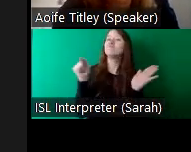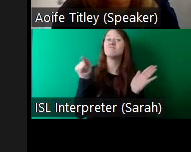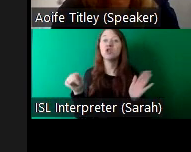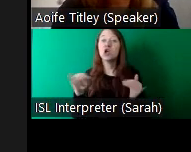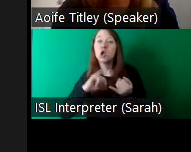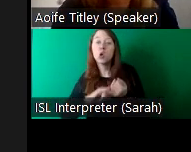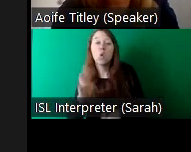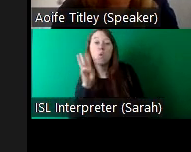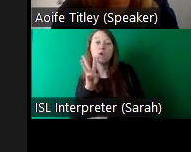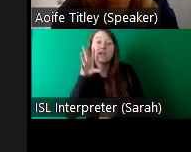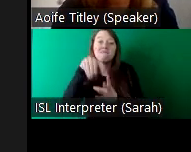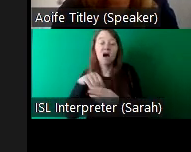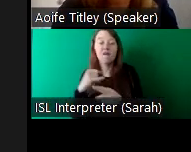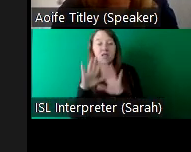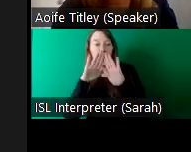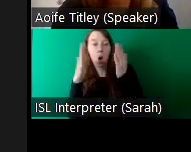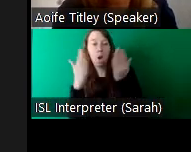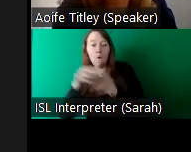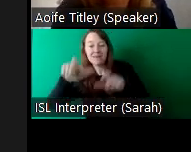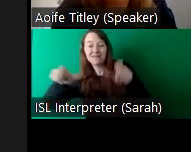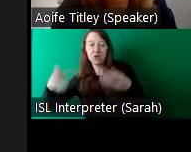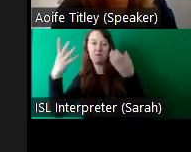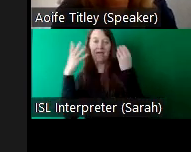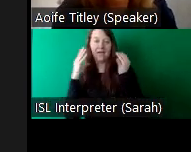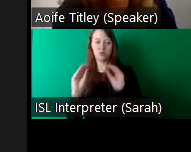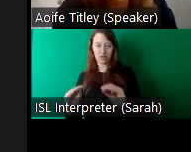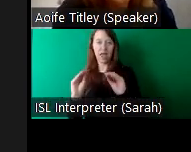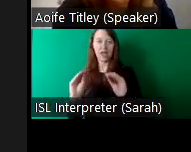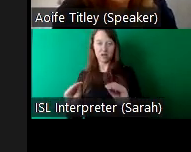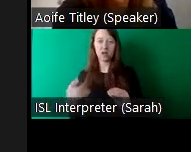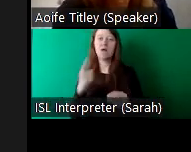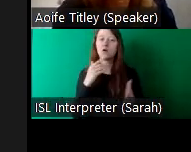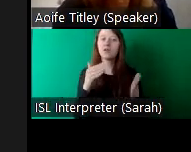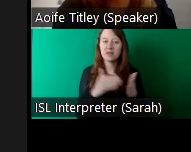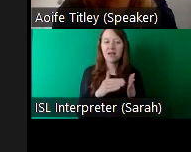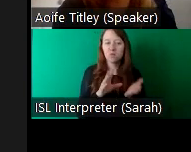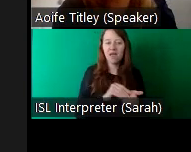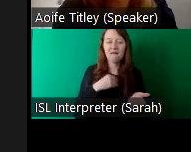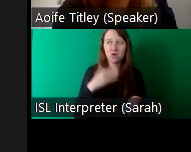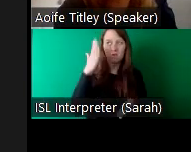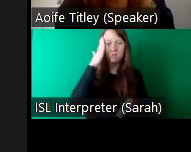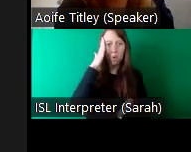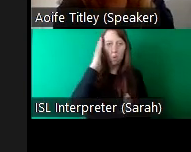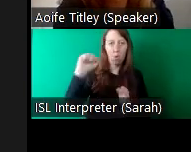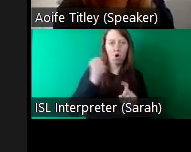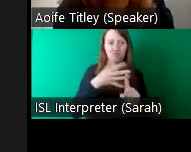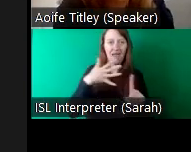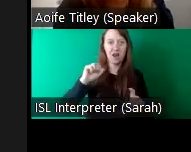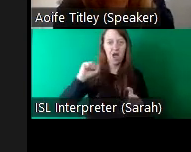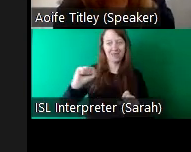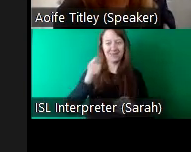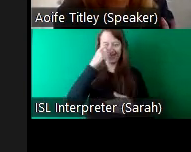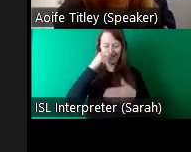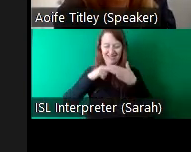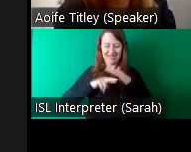education. But at the same time, it would be remiss, I suppose, not to acknowledge, the demographics of teachers, and I suppose the part that plays